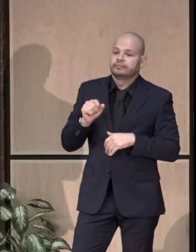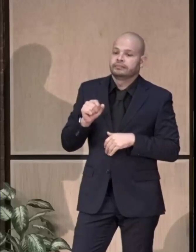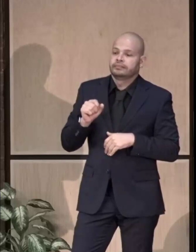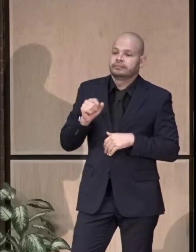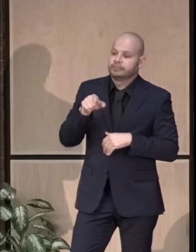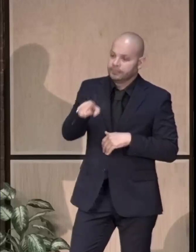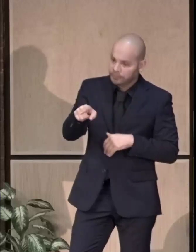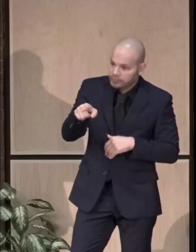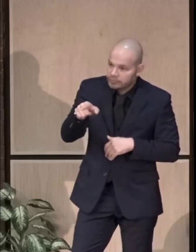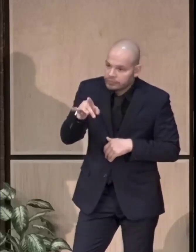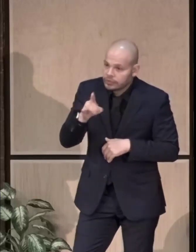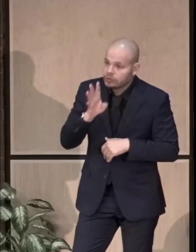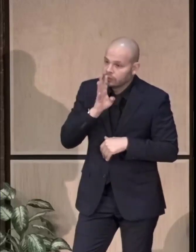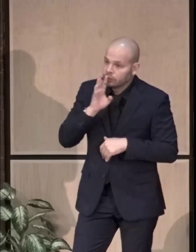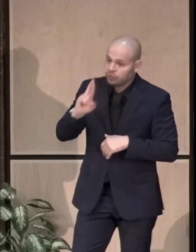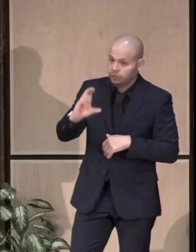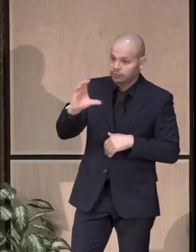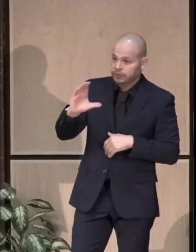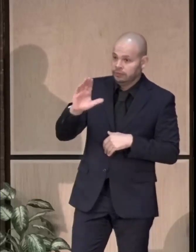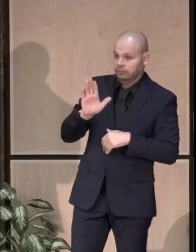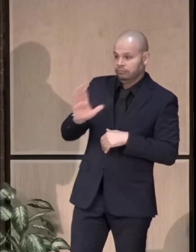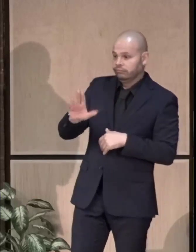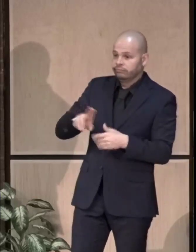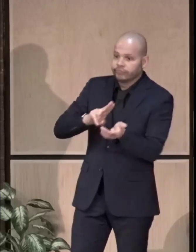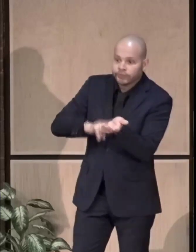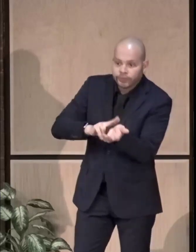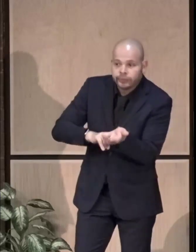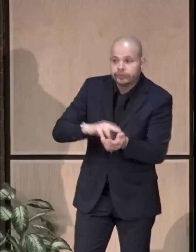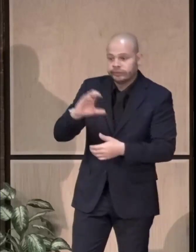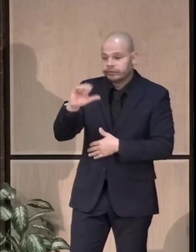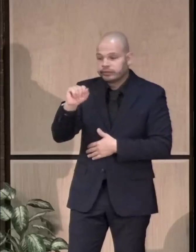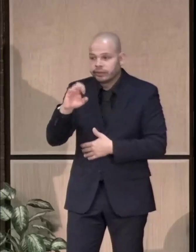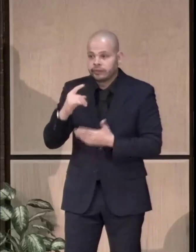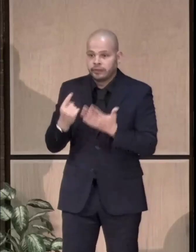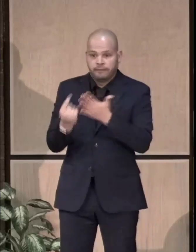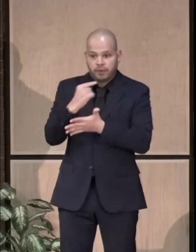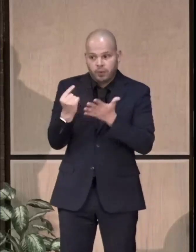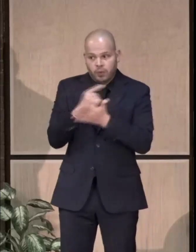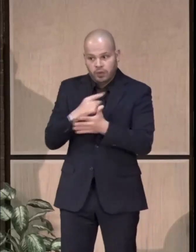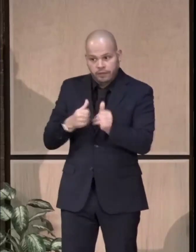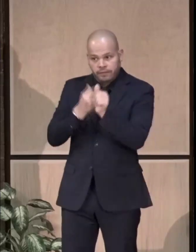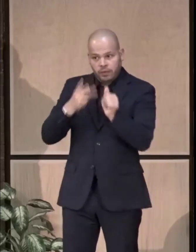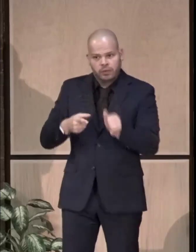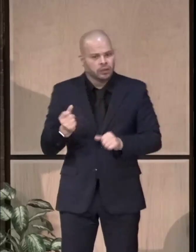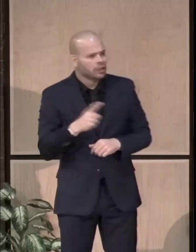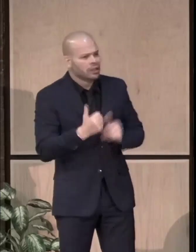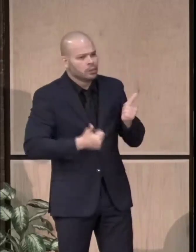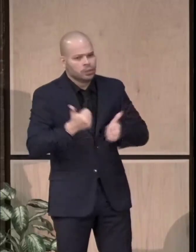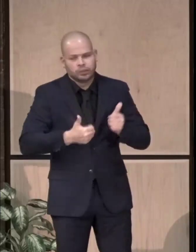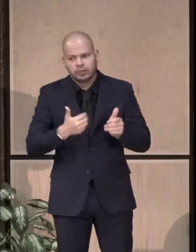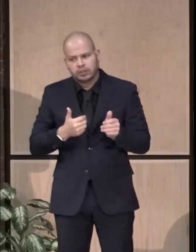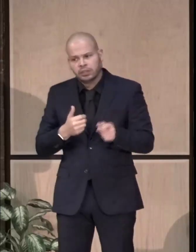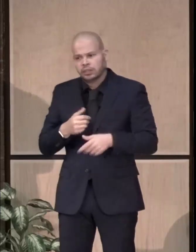Sergeant Card's nurse case reviewer? Which one, sir? Shane